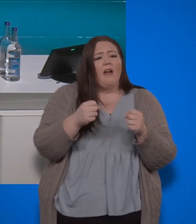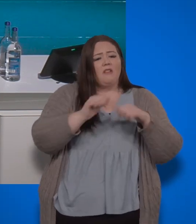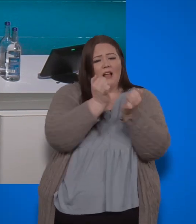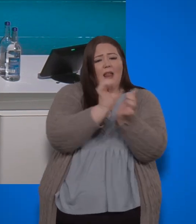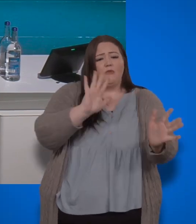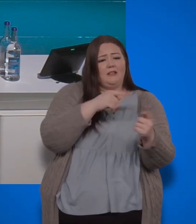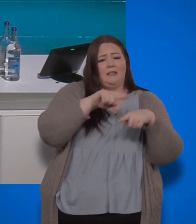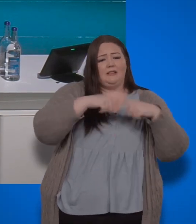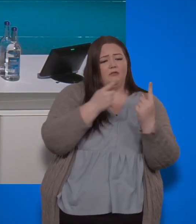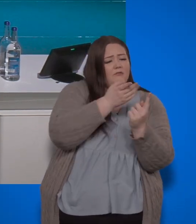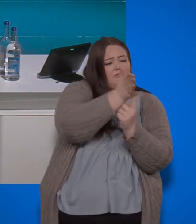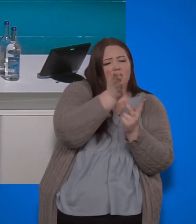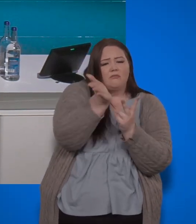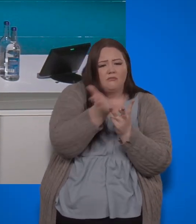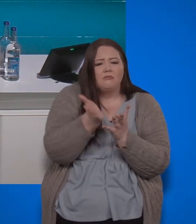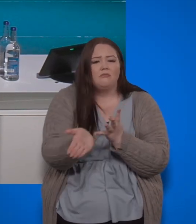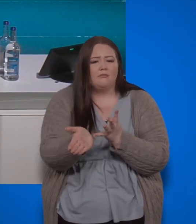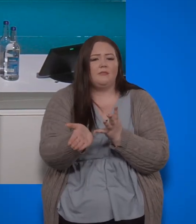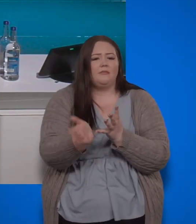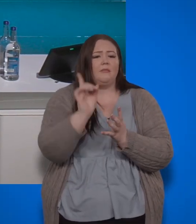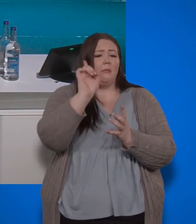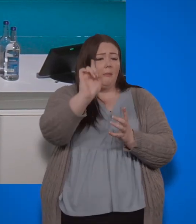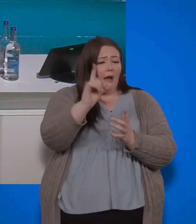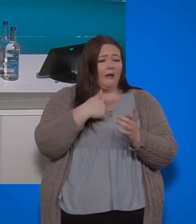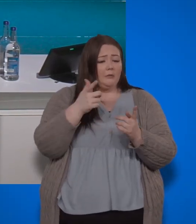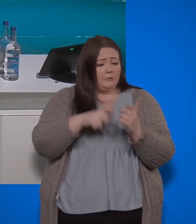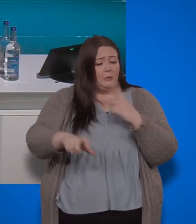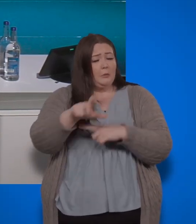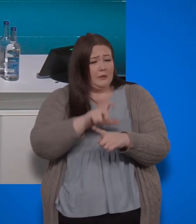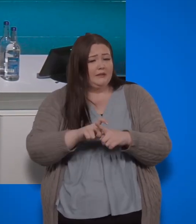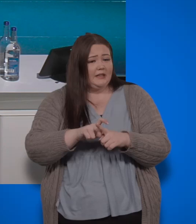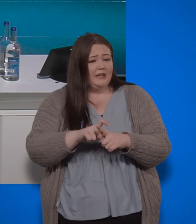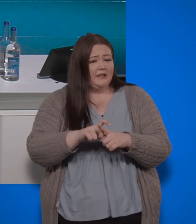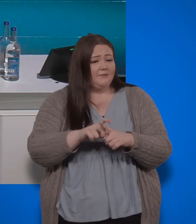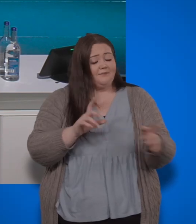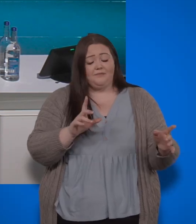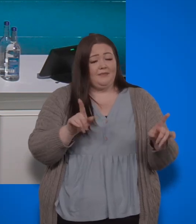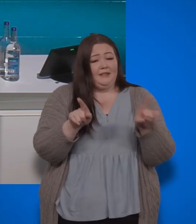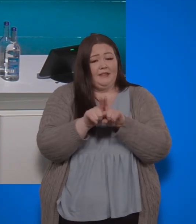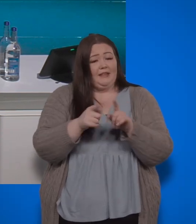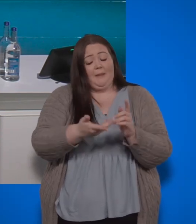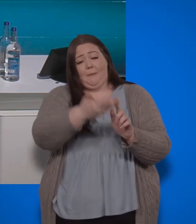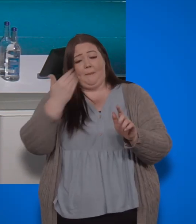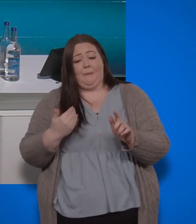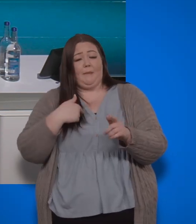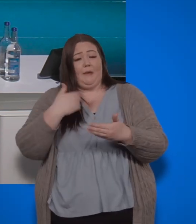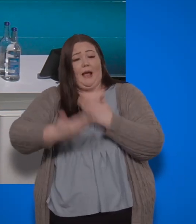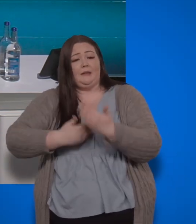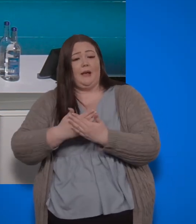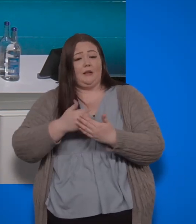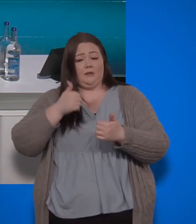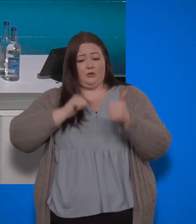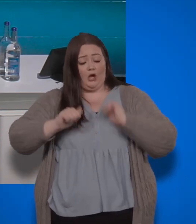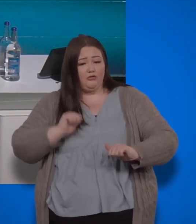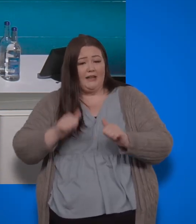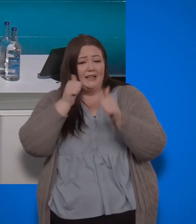different strands of liberalism, but the transhumanist community, by and large, much like the cosmetic